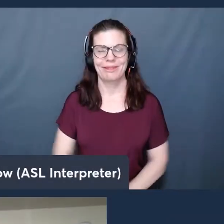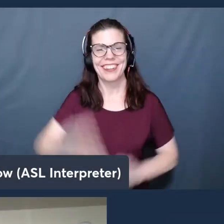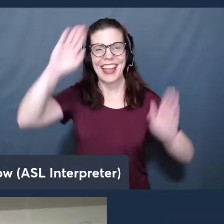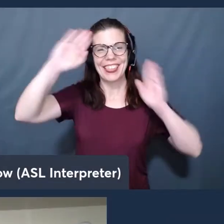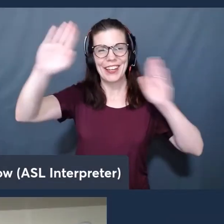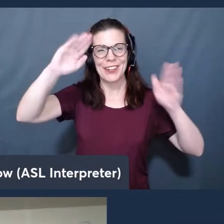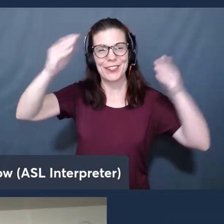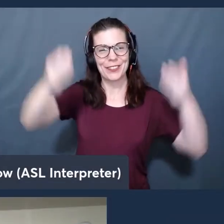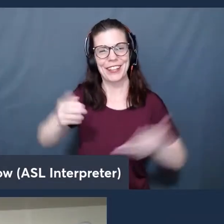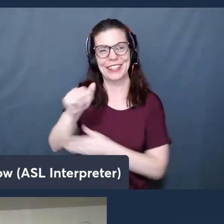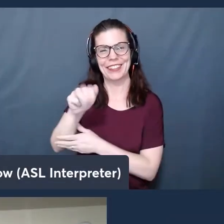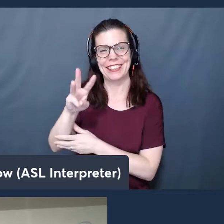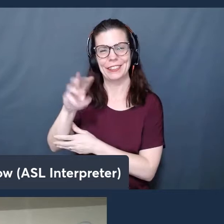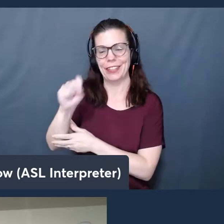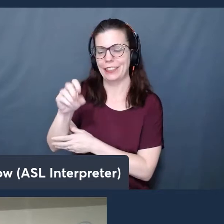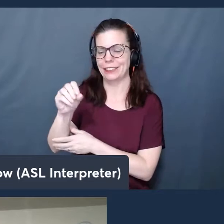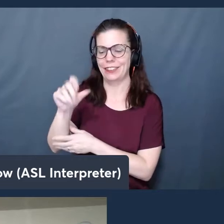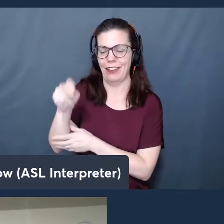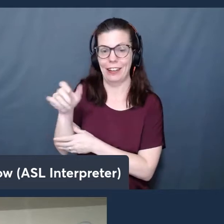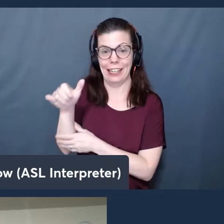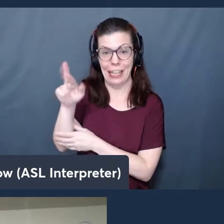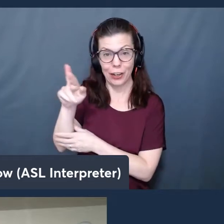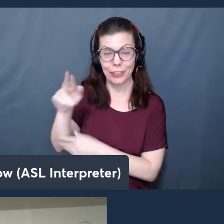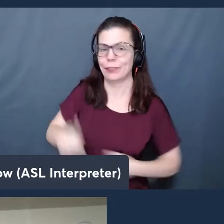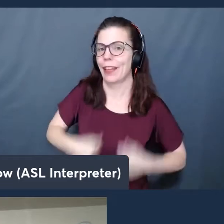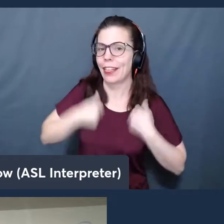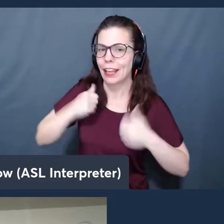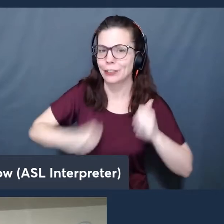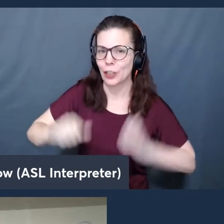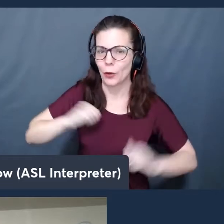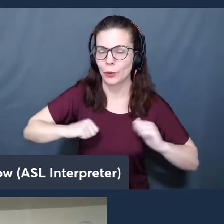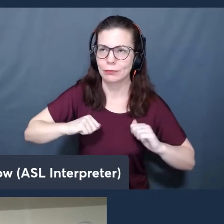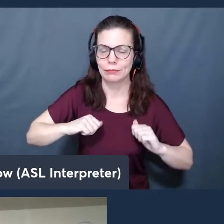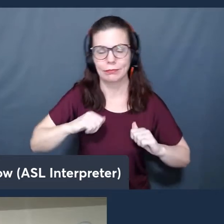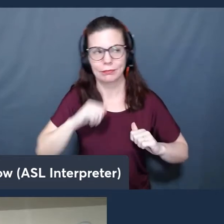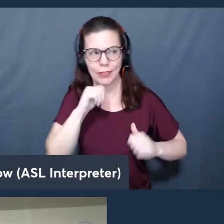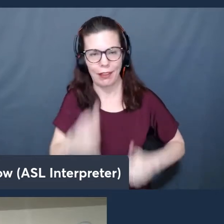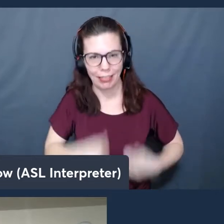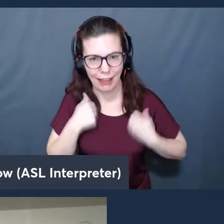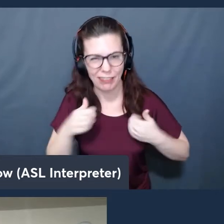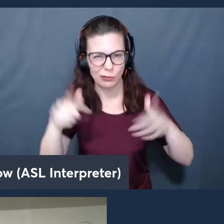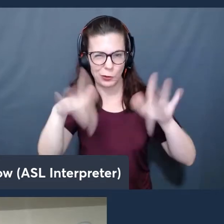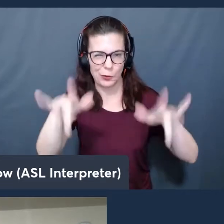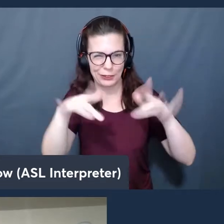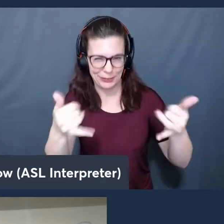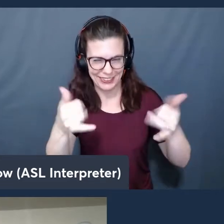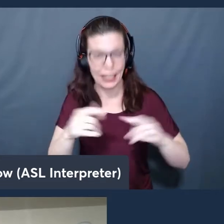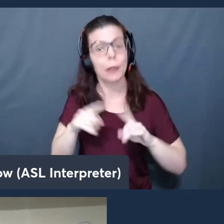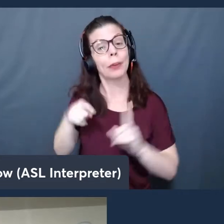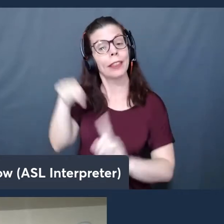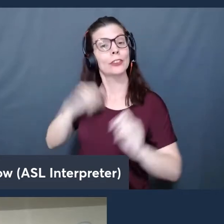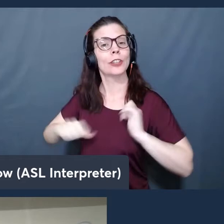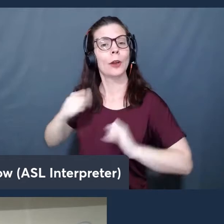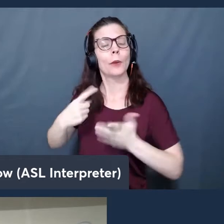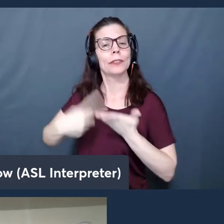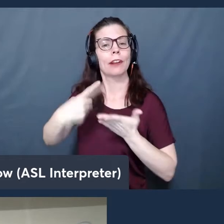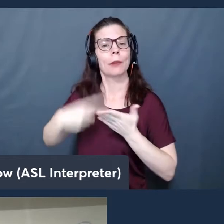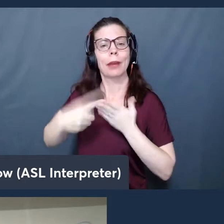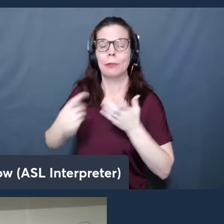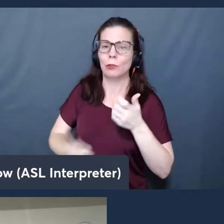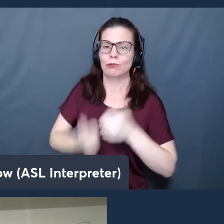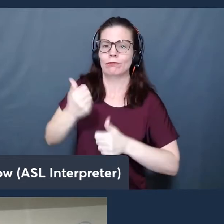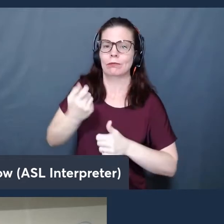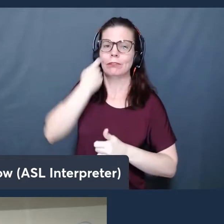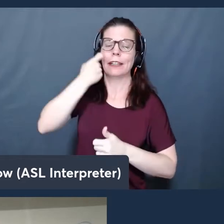Hello and welcome to AWS On Air, a live show. Well, not live, this is recorded. A show where we get to talk about the latest and greatest